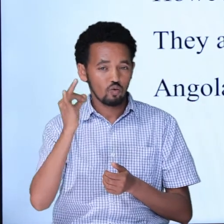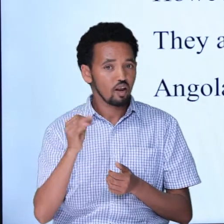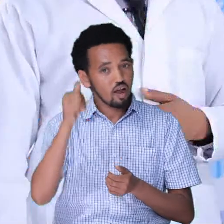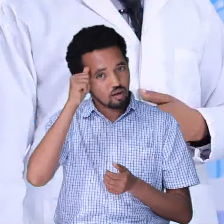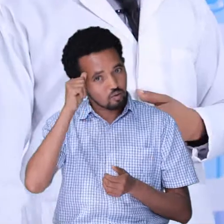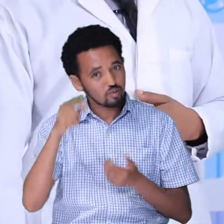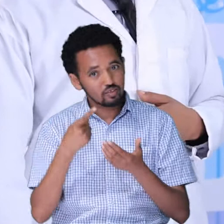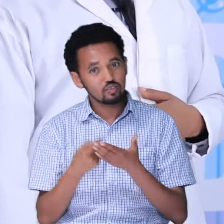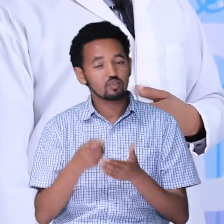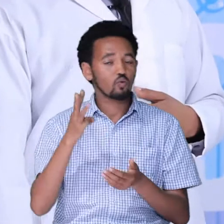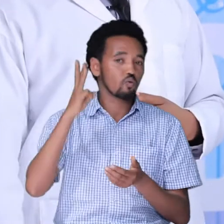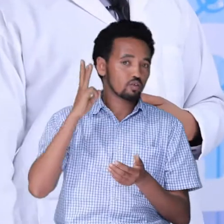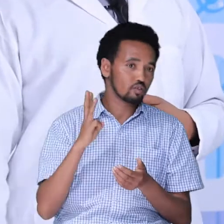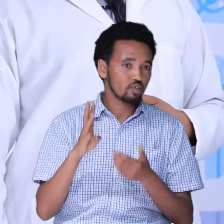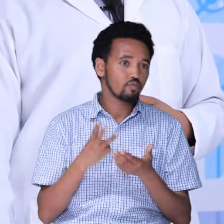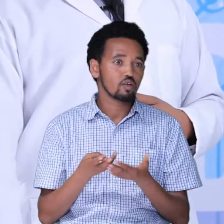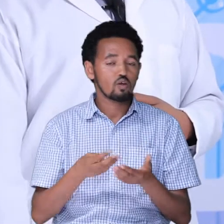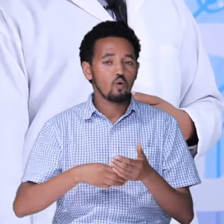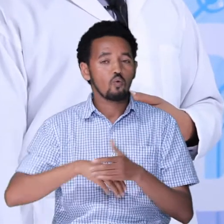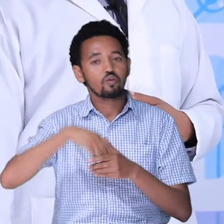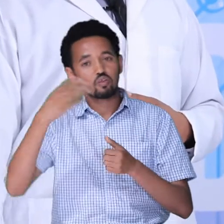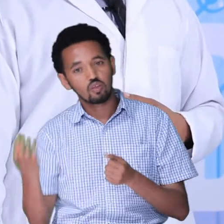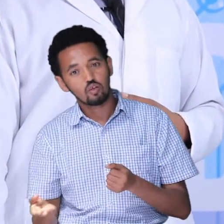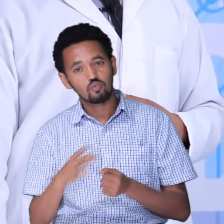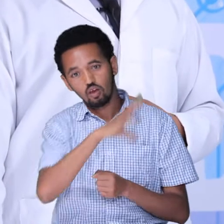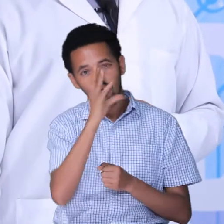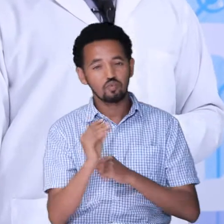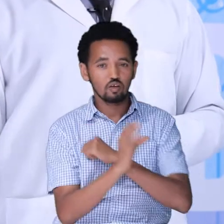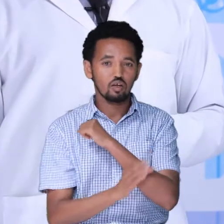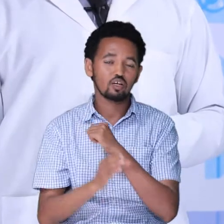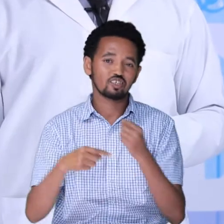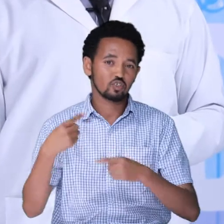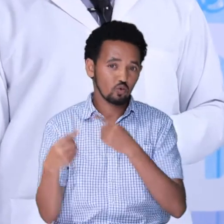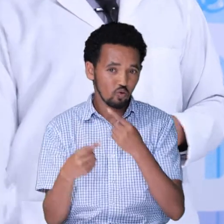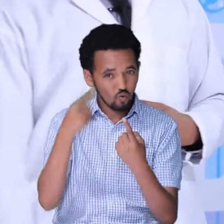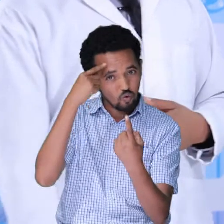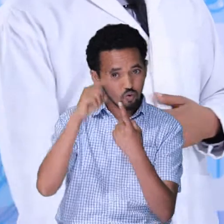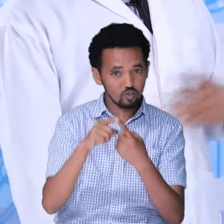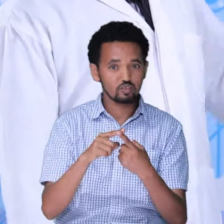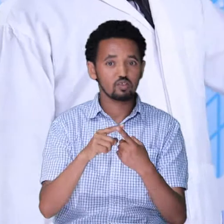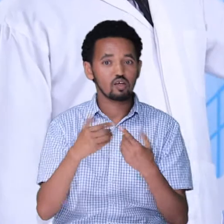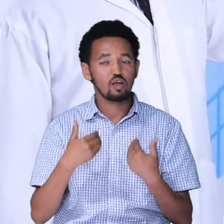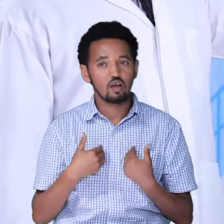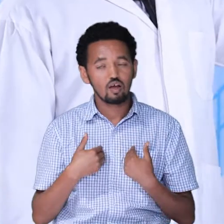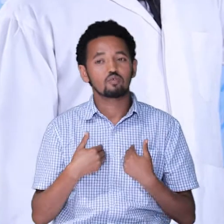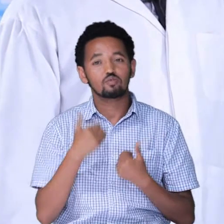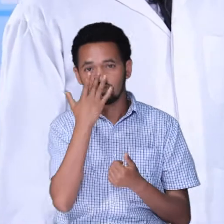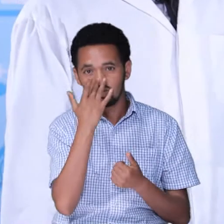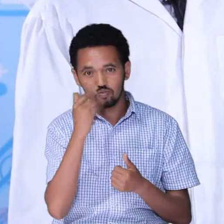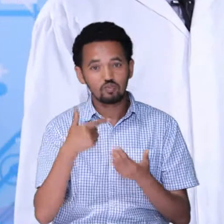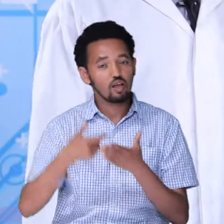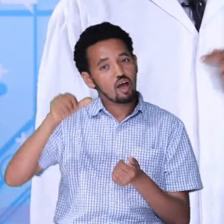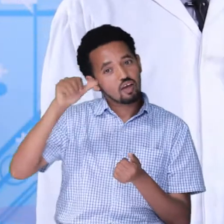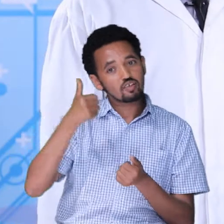hastily withdrawals without African countries got enough experience. In other